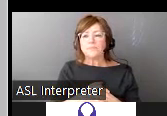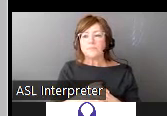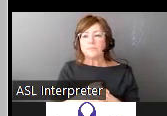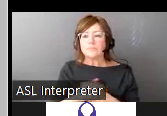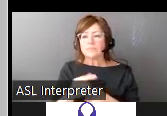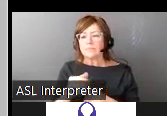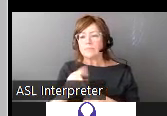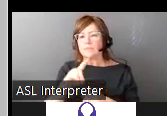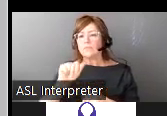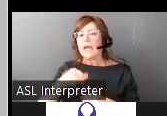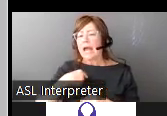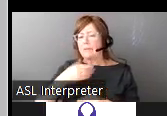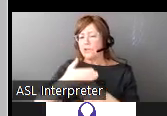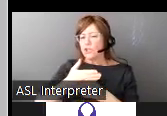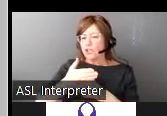share it.